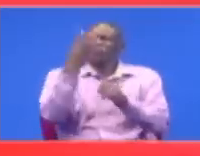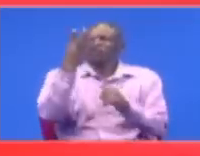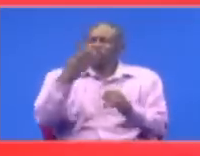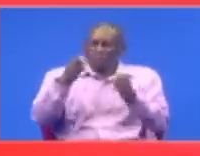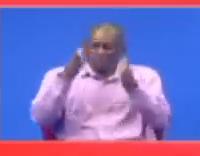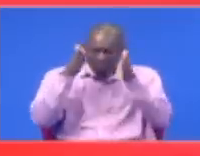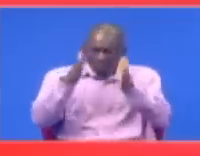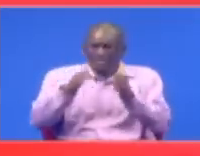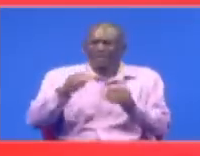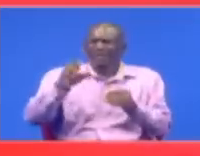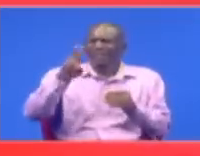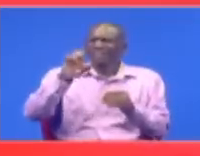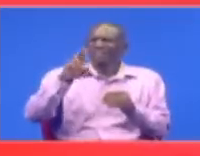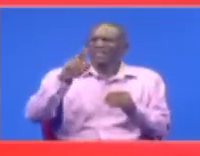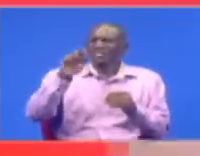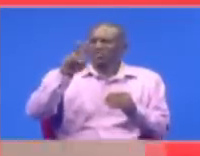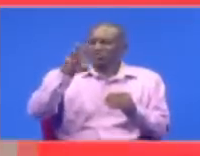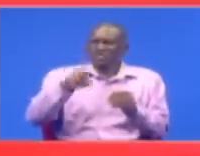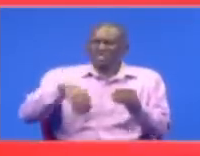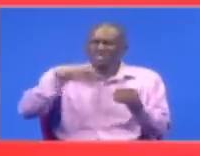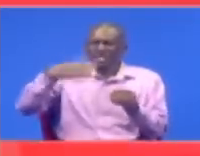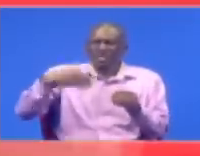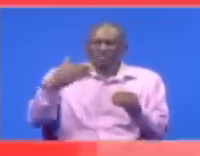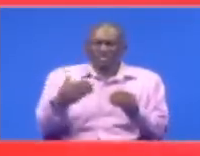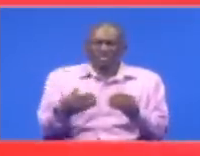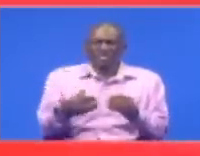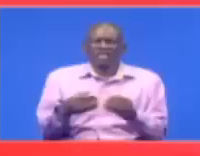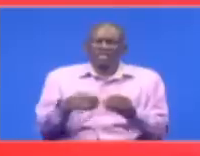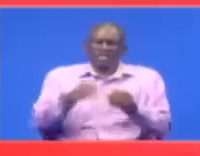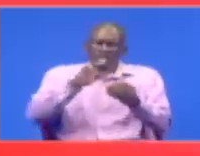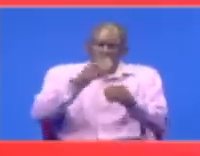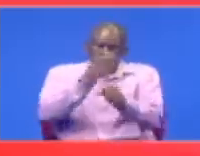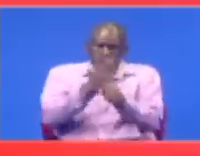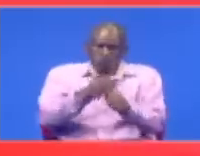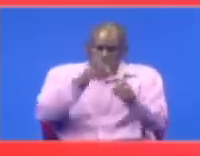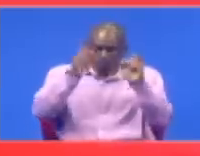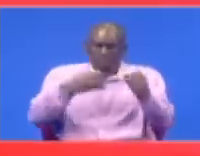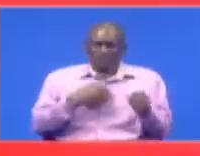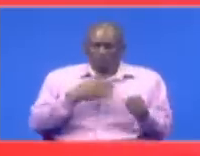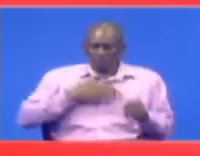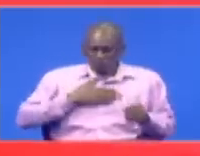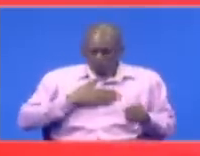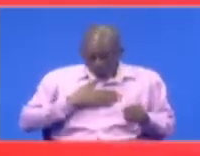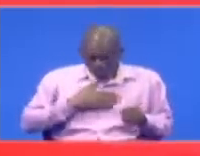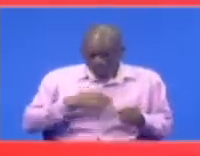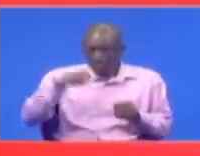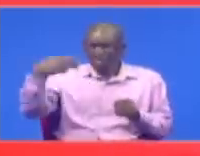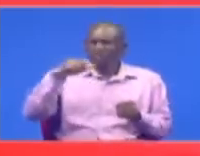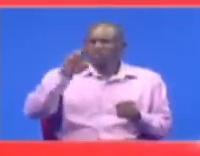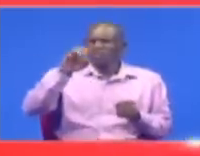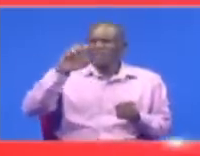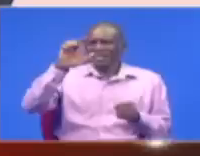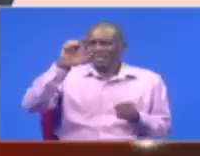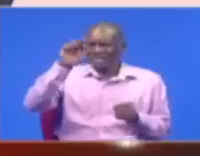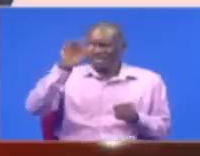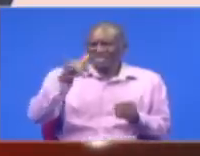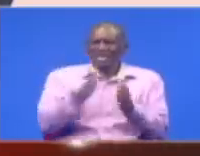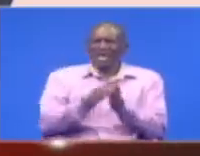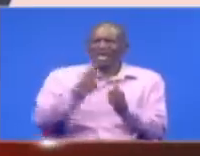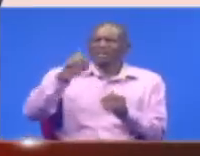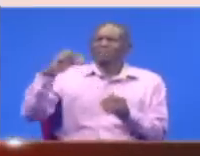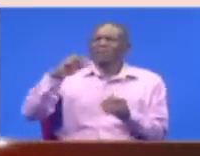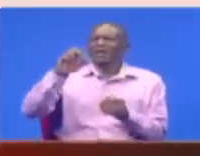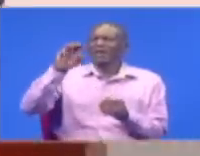on a day-to-day applications, there must be humility and magnanimity. Okay. Thank you. Thank you, Senior Counsel.